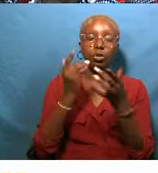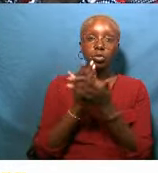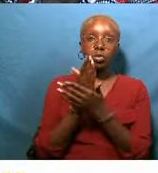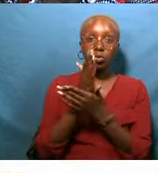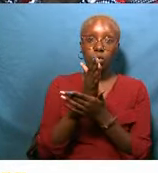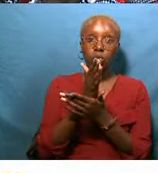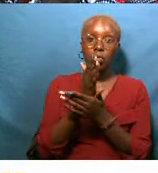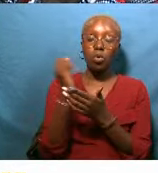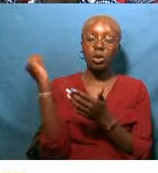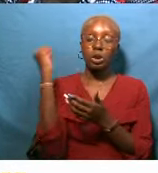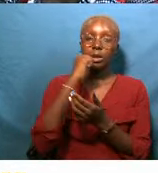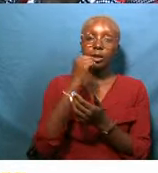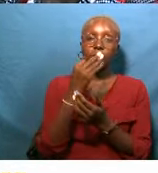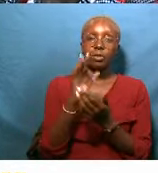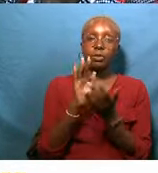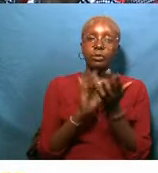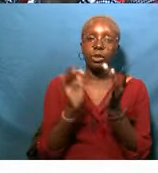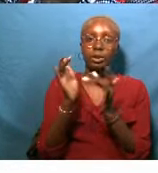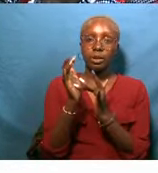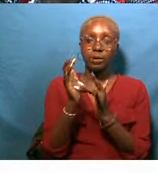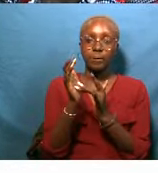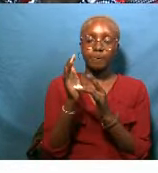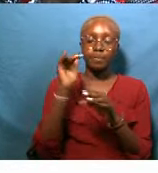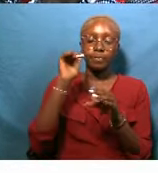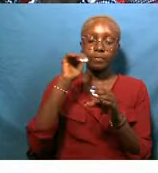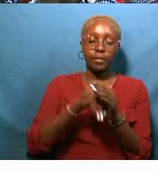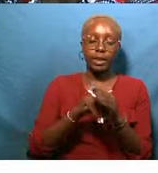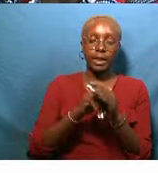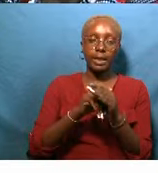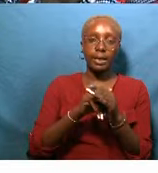Jesus Christ. In Isaiah